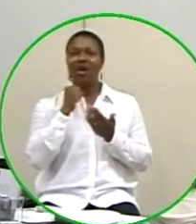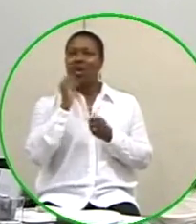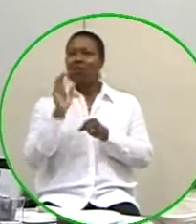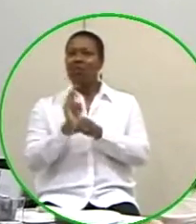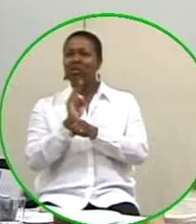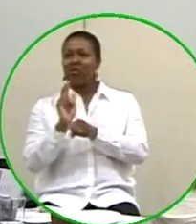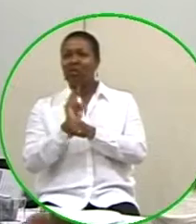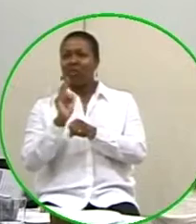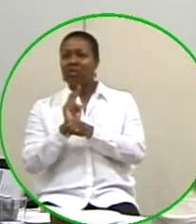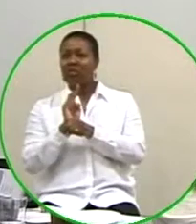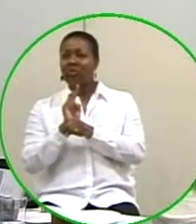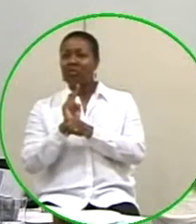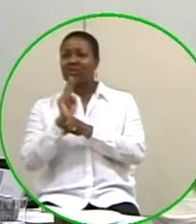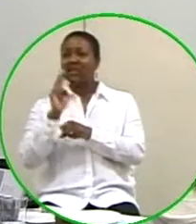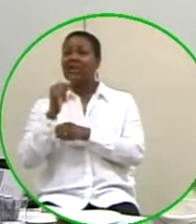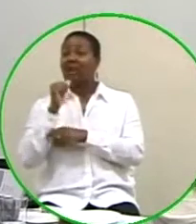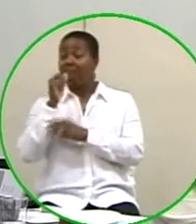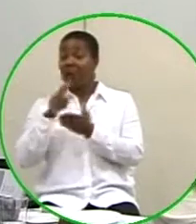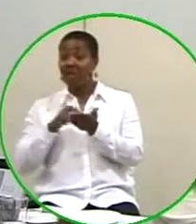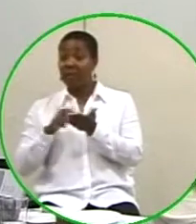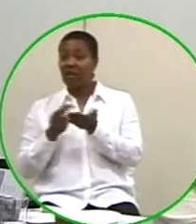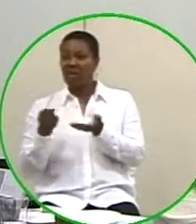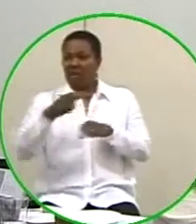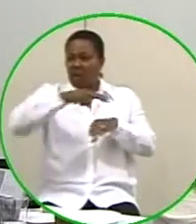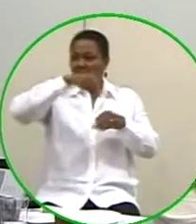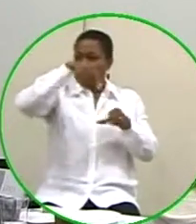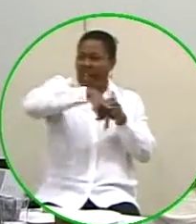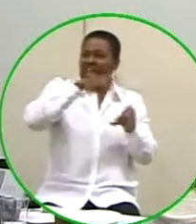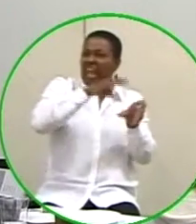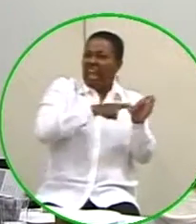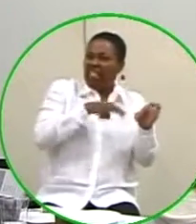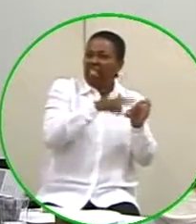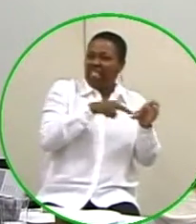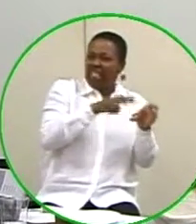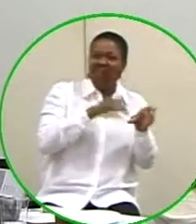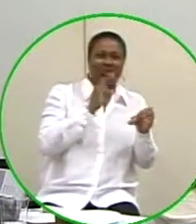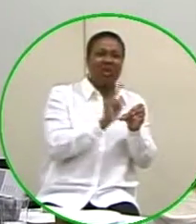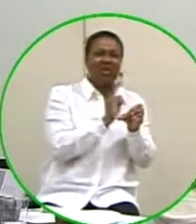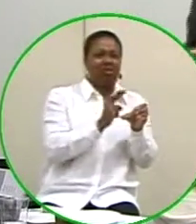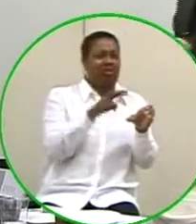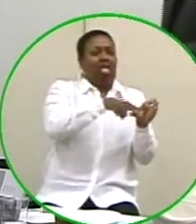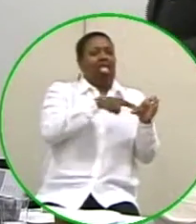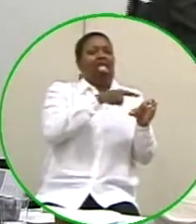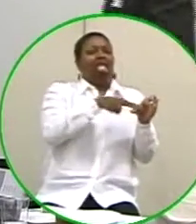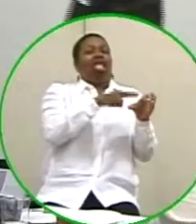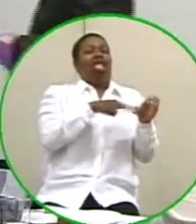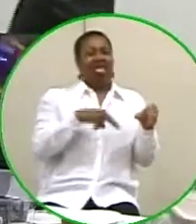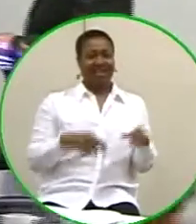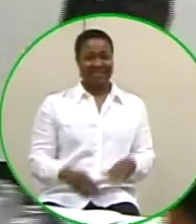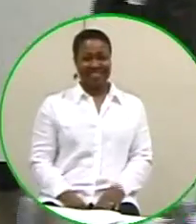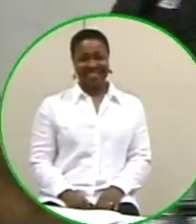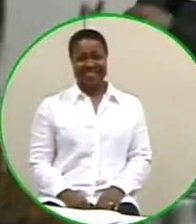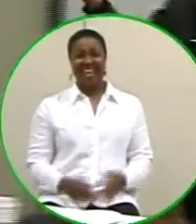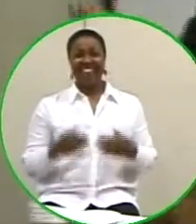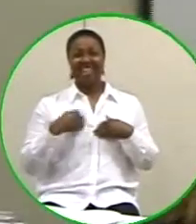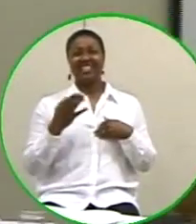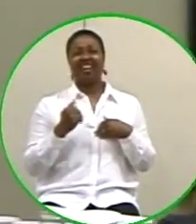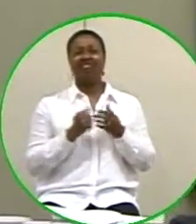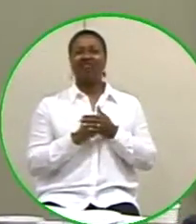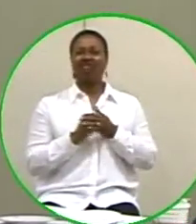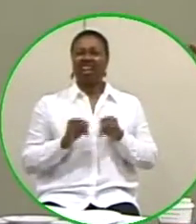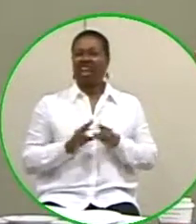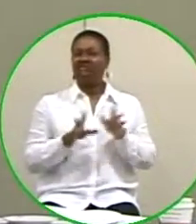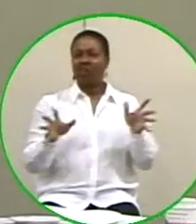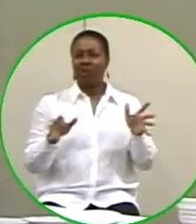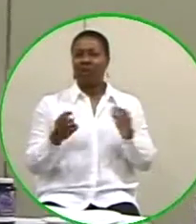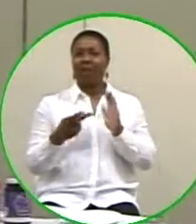jar. And so they were stuffing everything in the jar. If it wasn't used, they stuffed it in the jar. They had stuff running